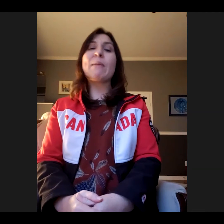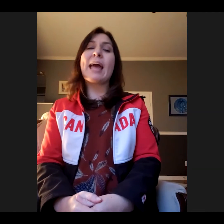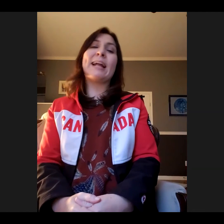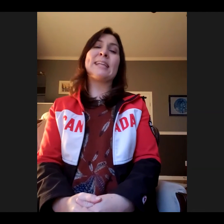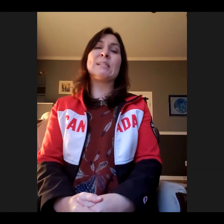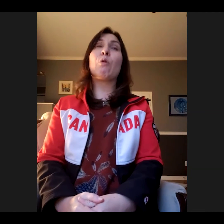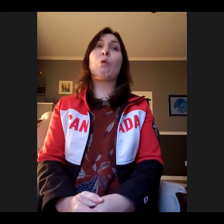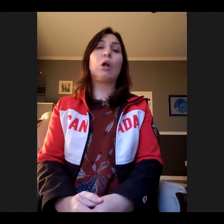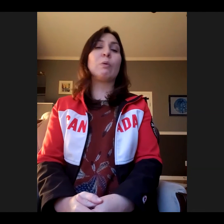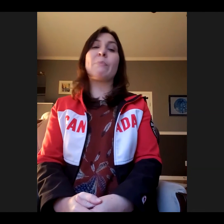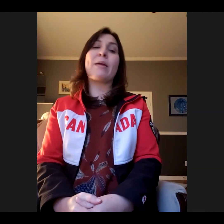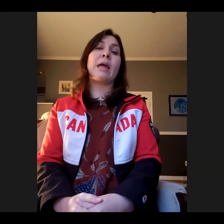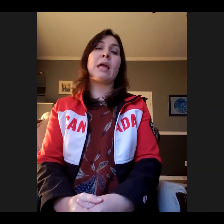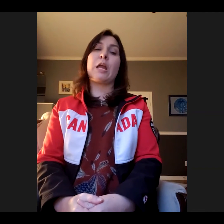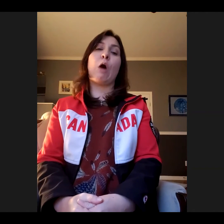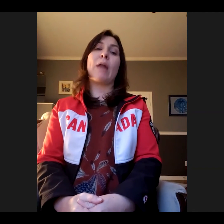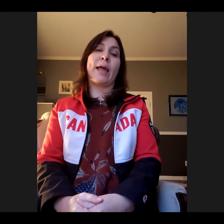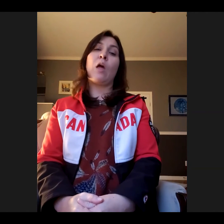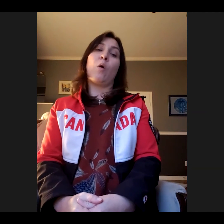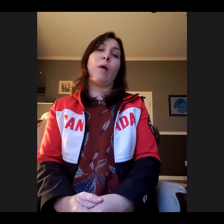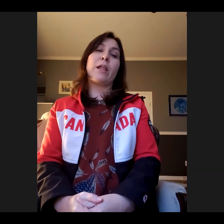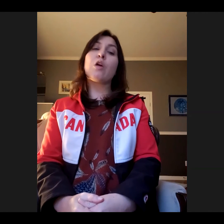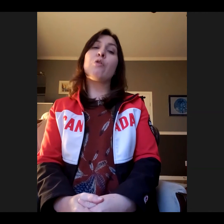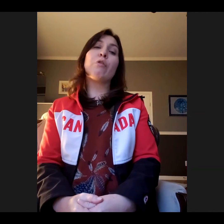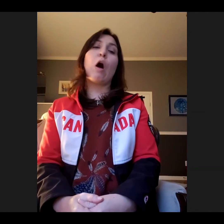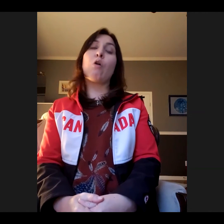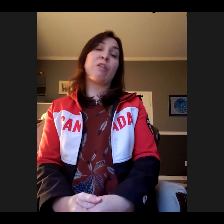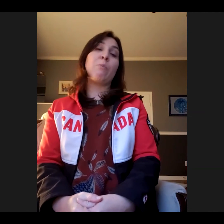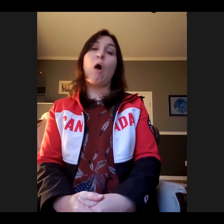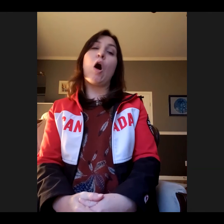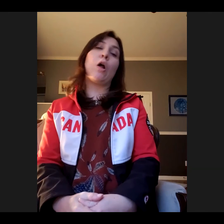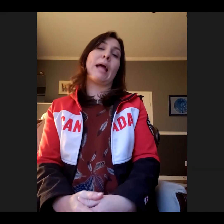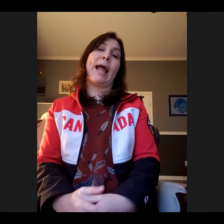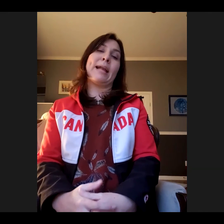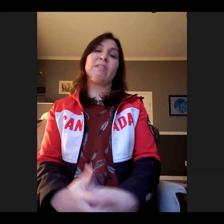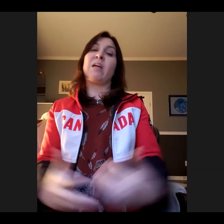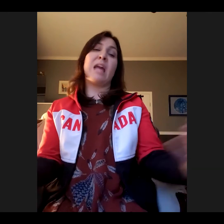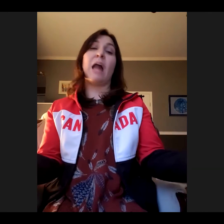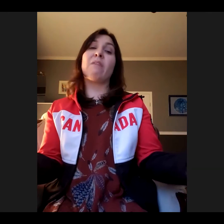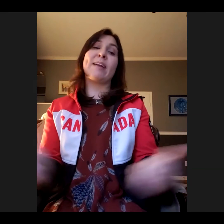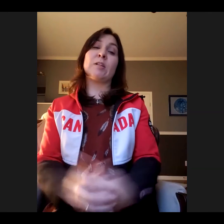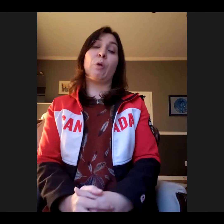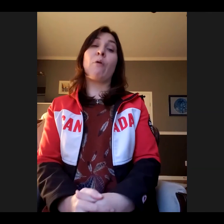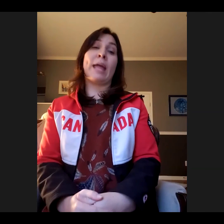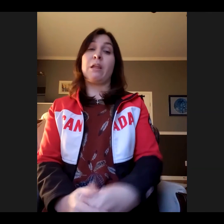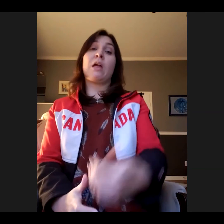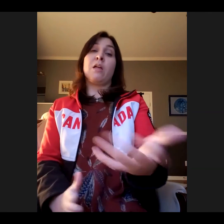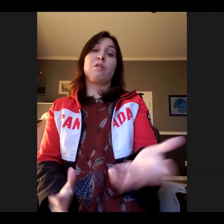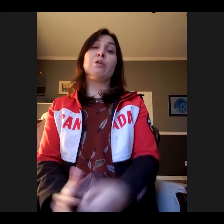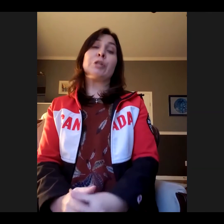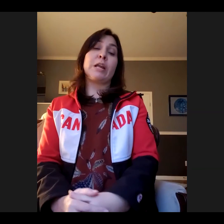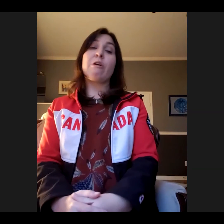for me, an accessible world would be, you know, like when you go to the mall and the elevator is broken,